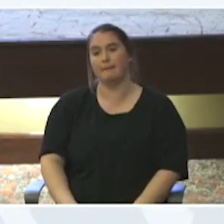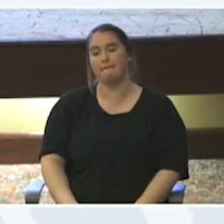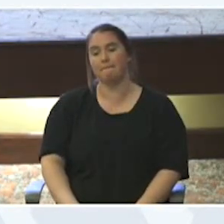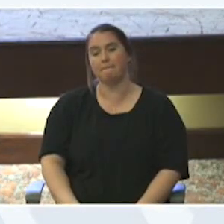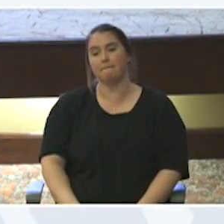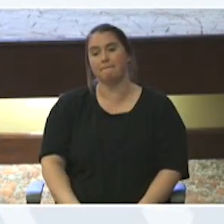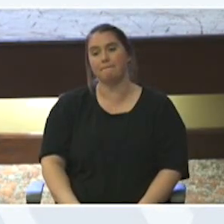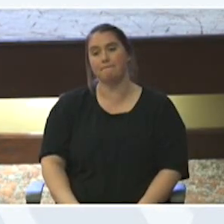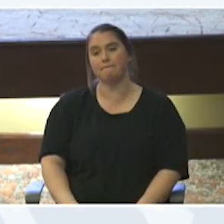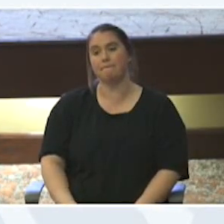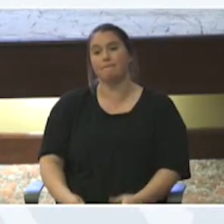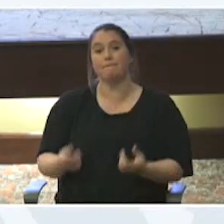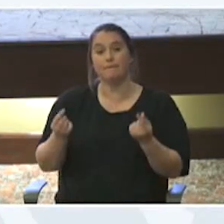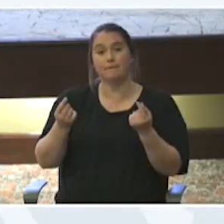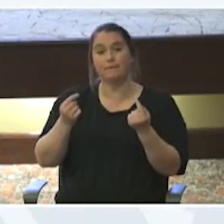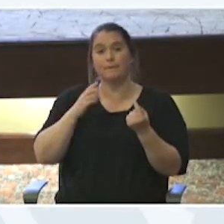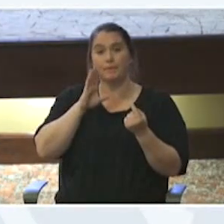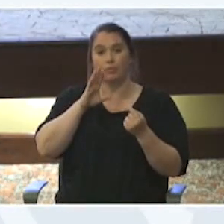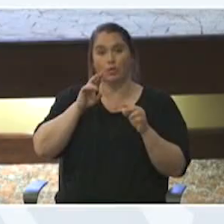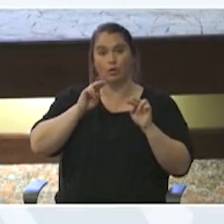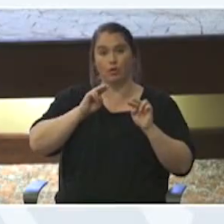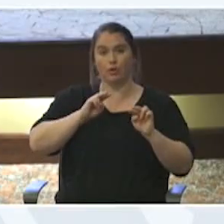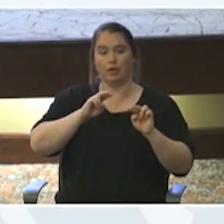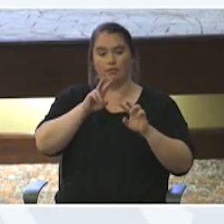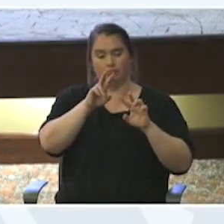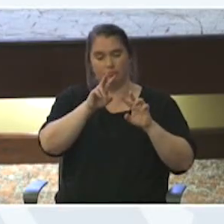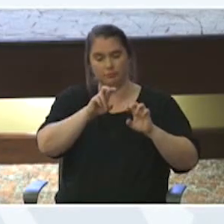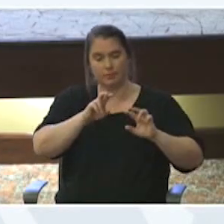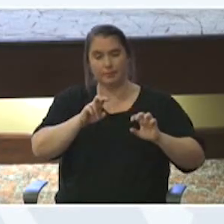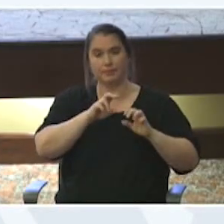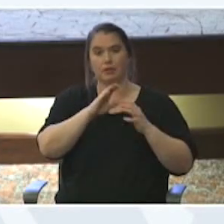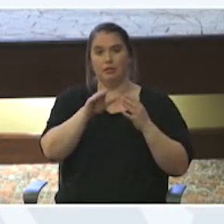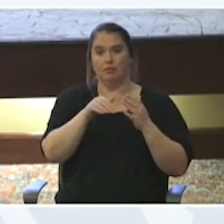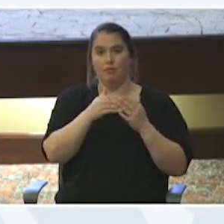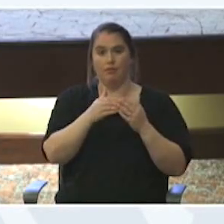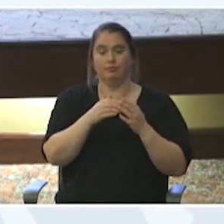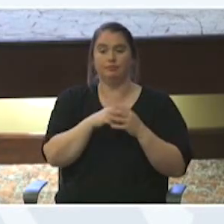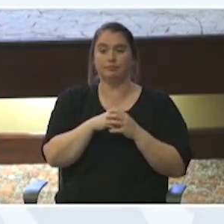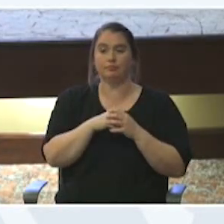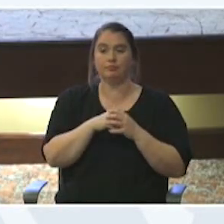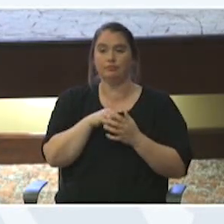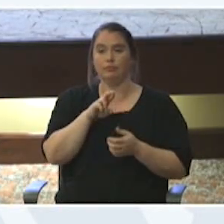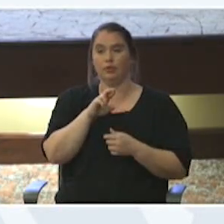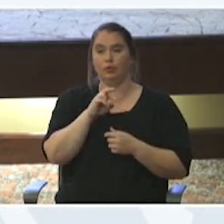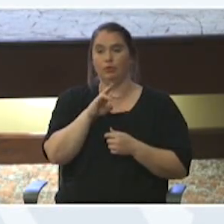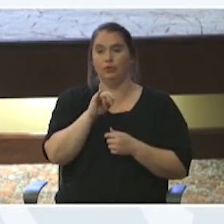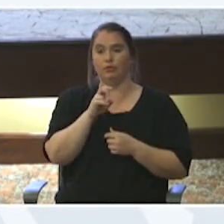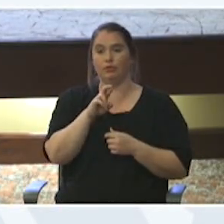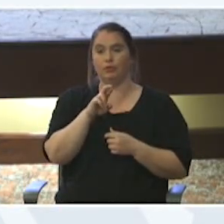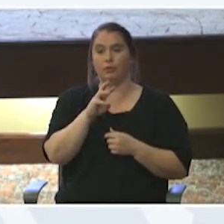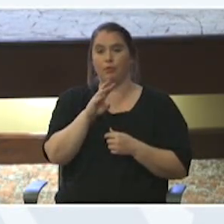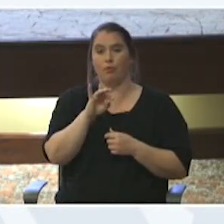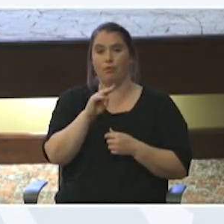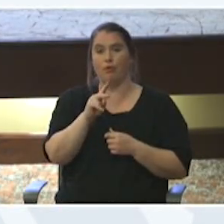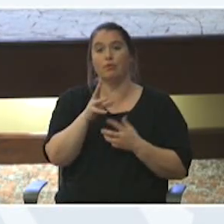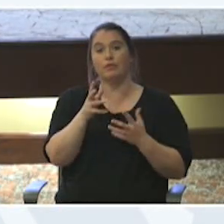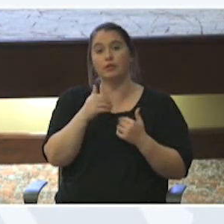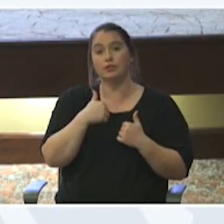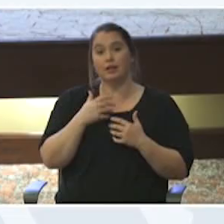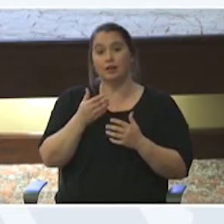we'll look at and evaluate all of those alternates. Okay, on the Riverwalk itself, we've met a few times on this and had a few